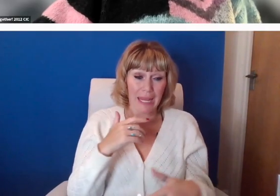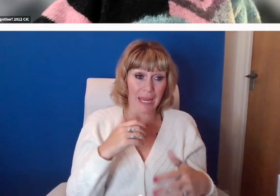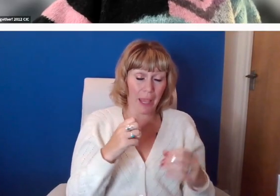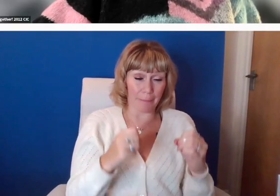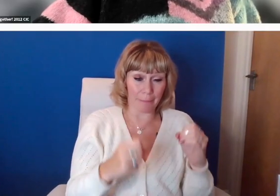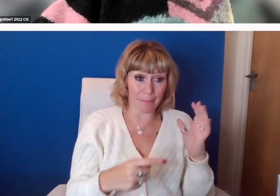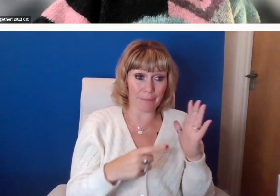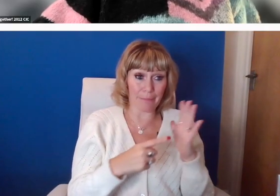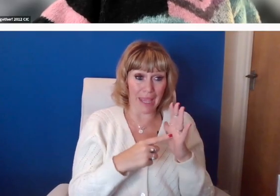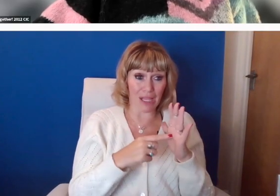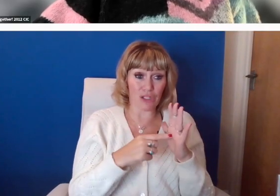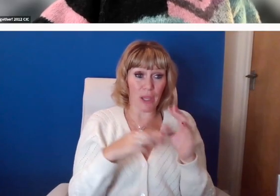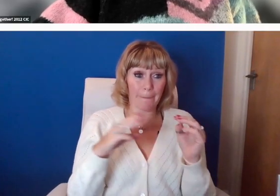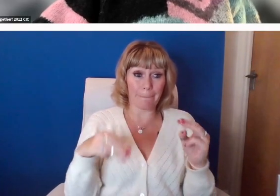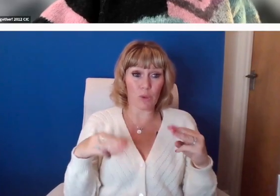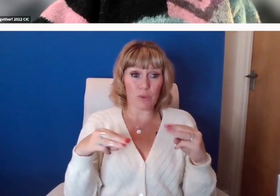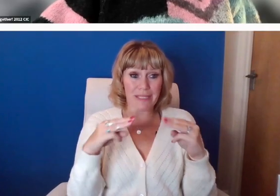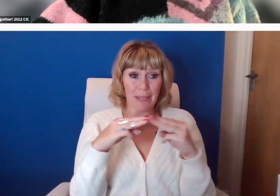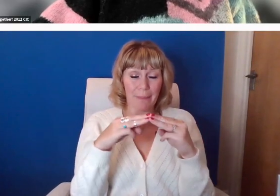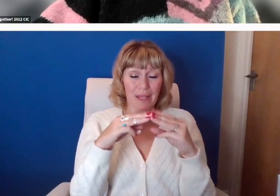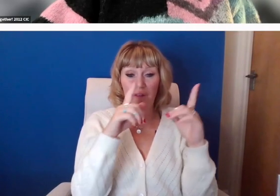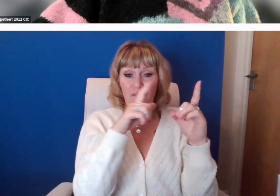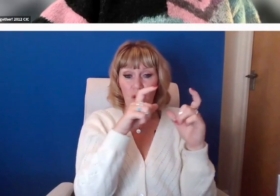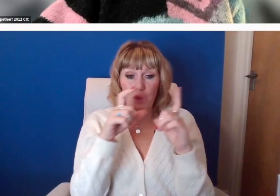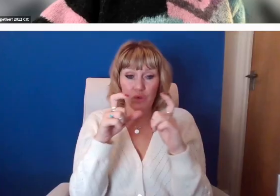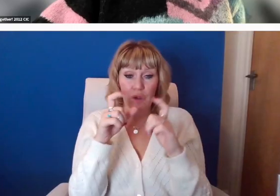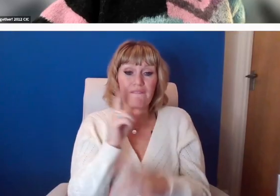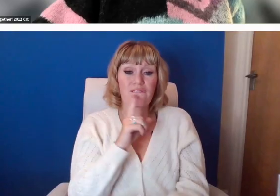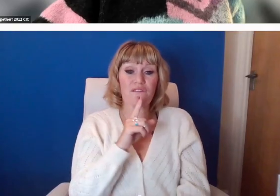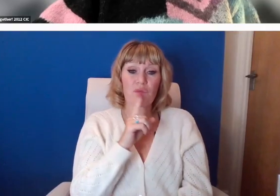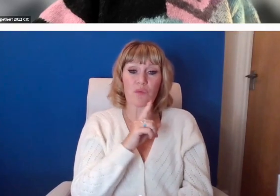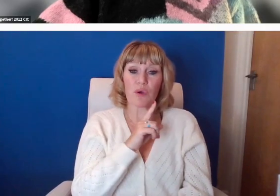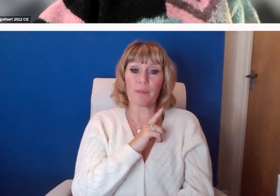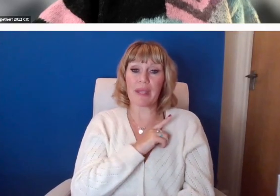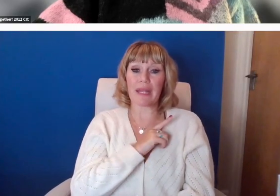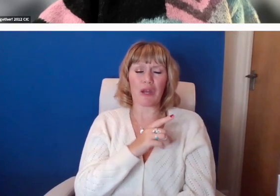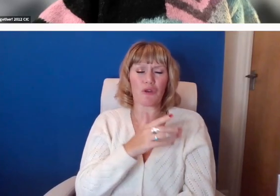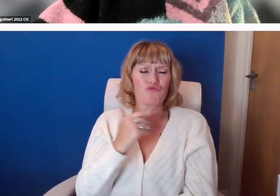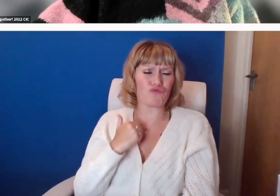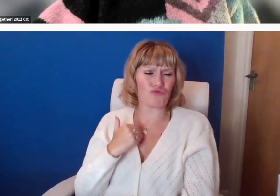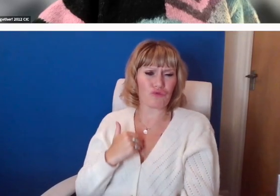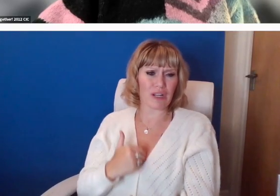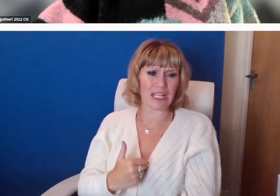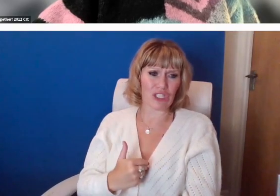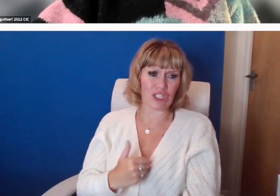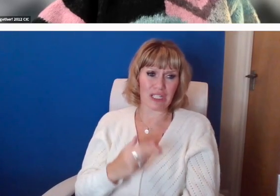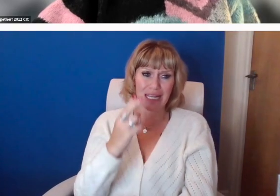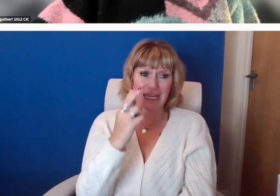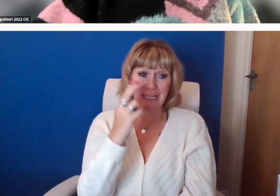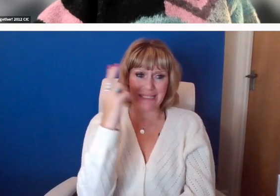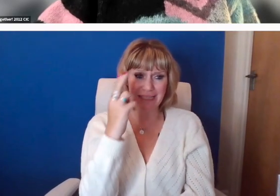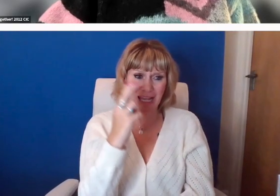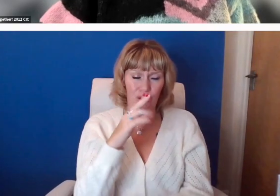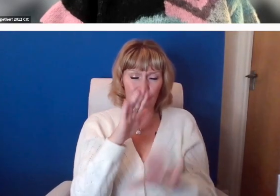Nina says, photograph of a woman sitting in a richly decorated, colourful interior. She's sitting upright